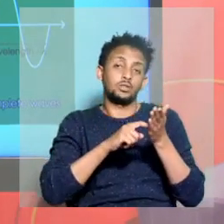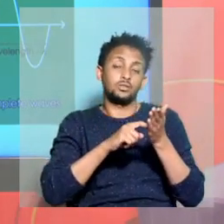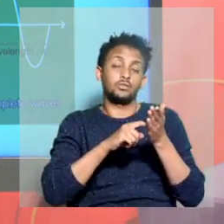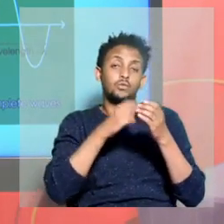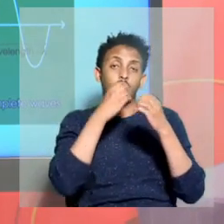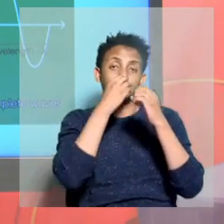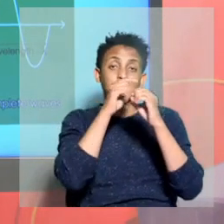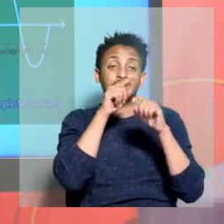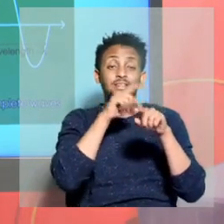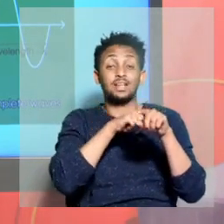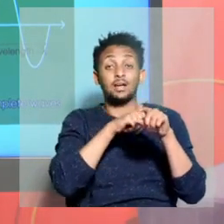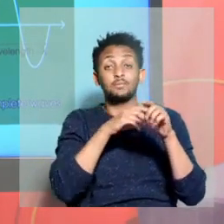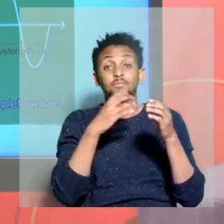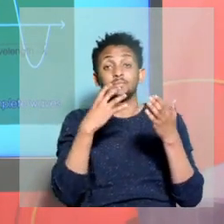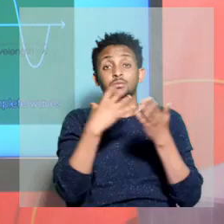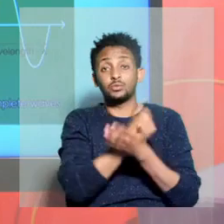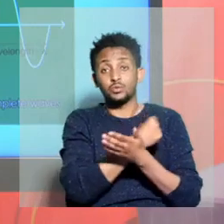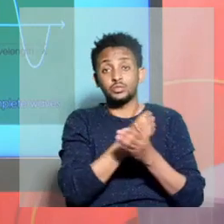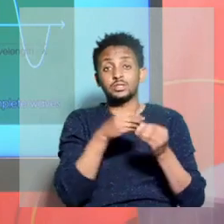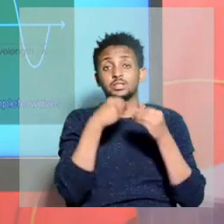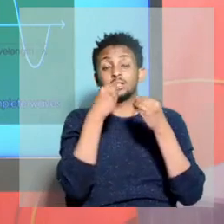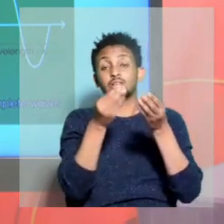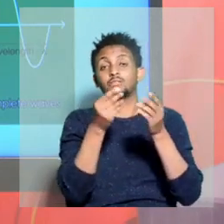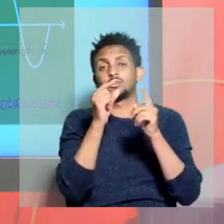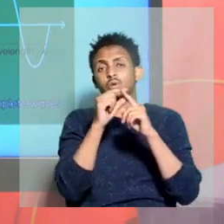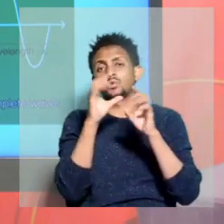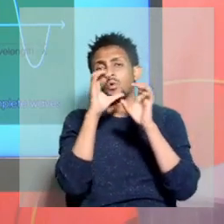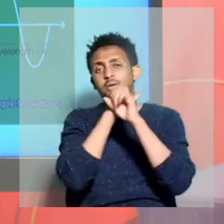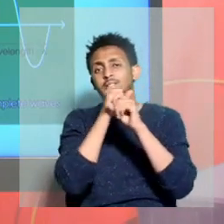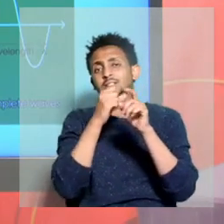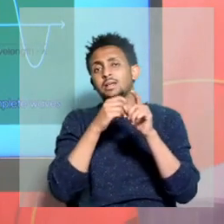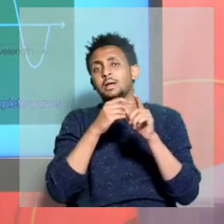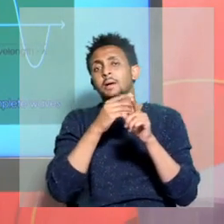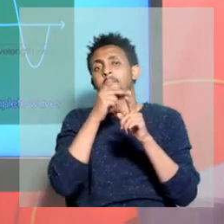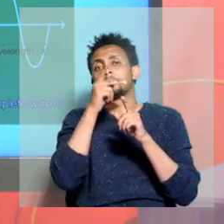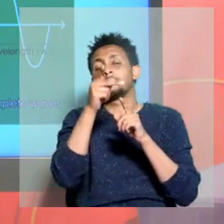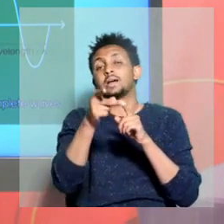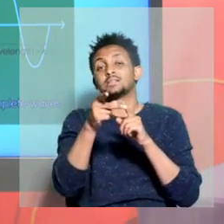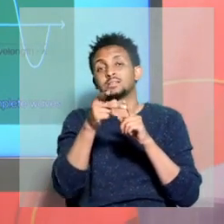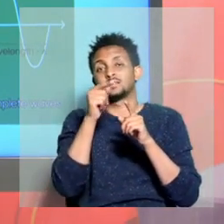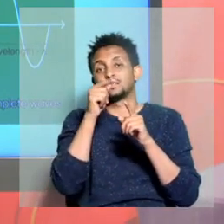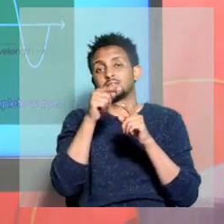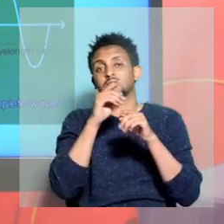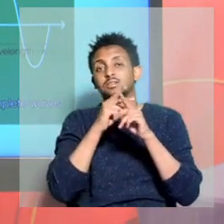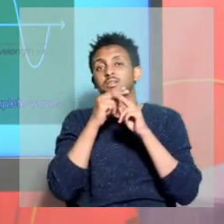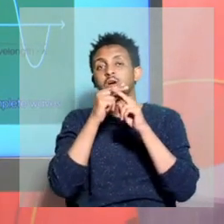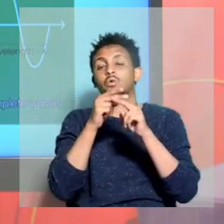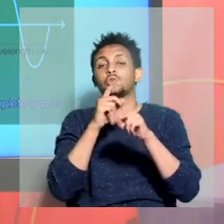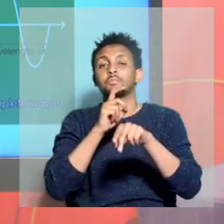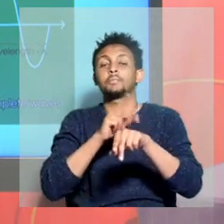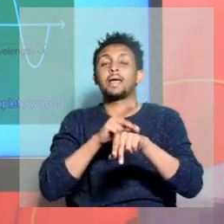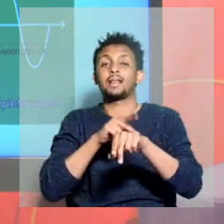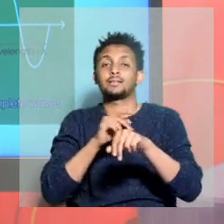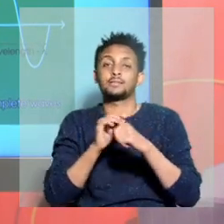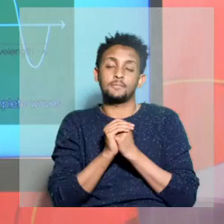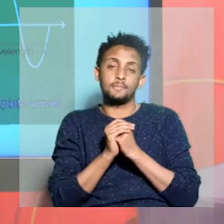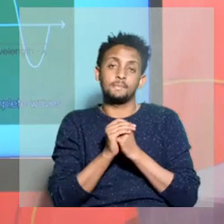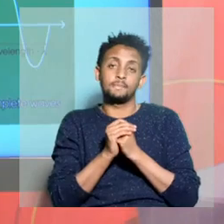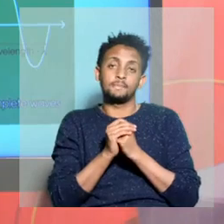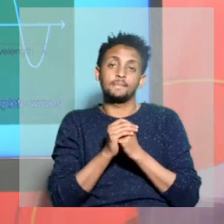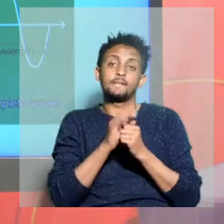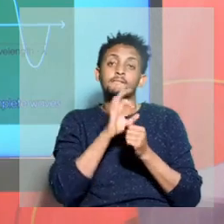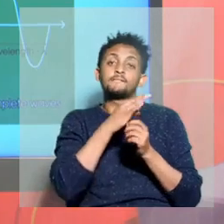observation. So the time it took for a given wave to completely passing is known to be period.